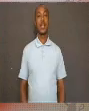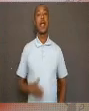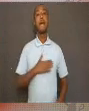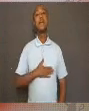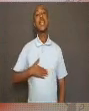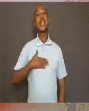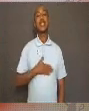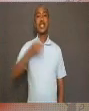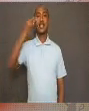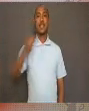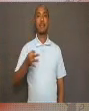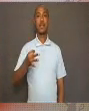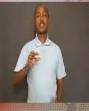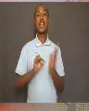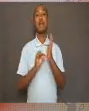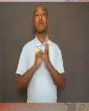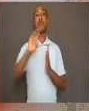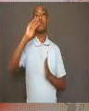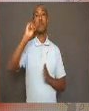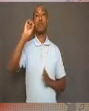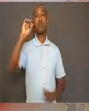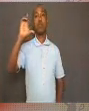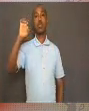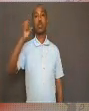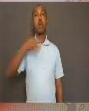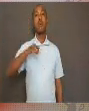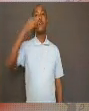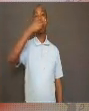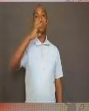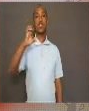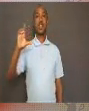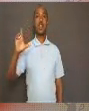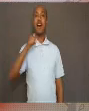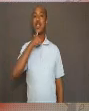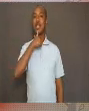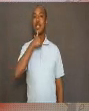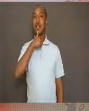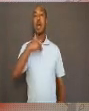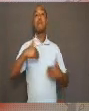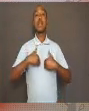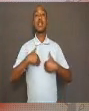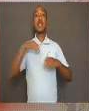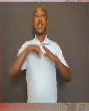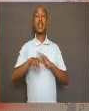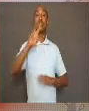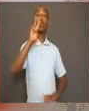Please determine the number of moles of hydrochloric acid present in